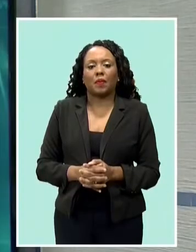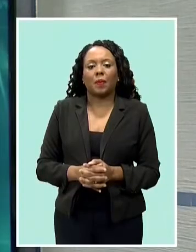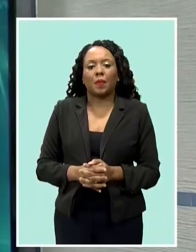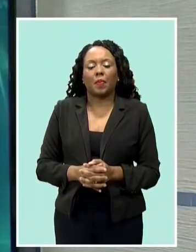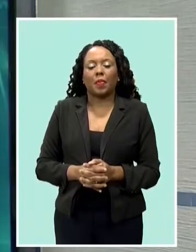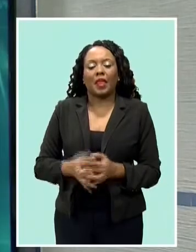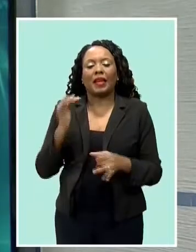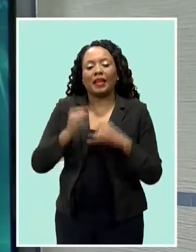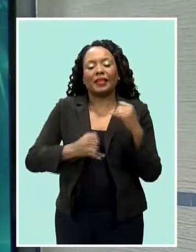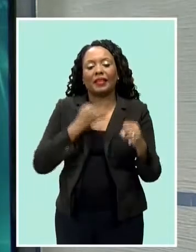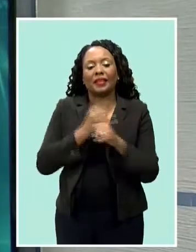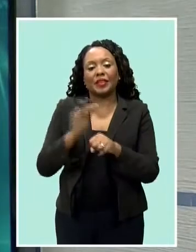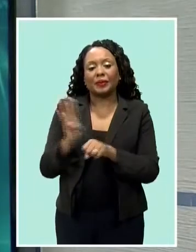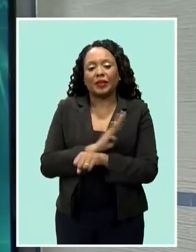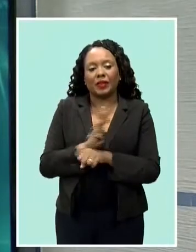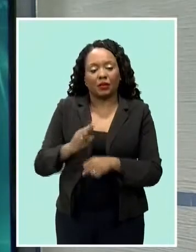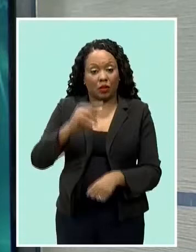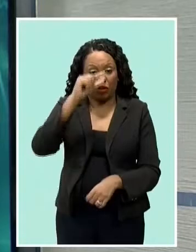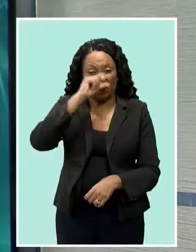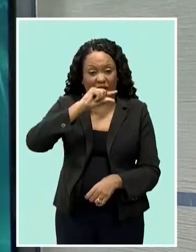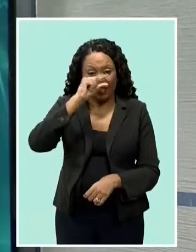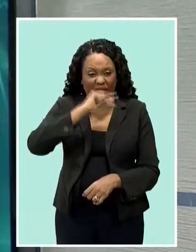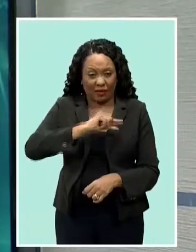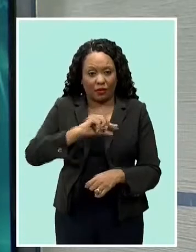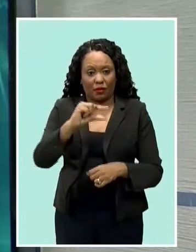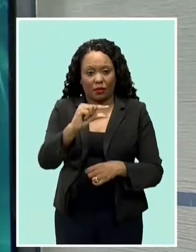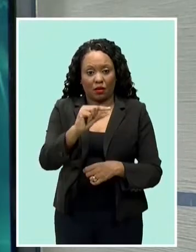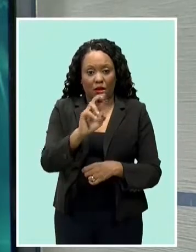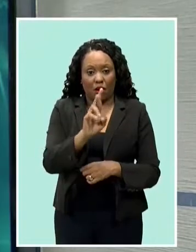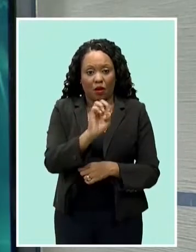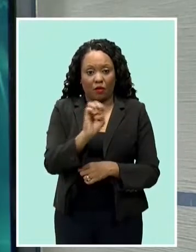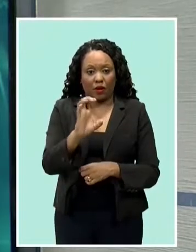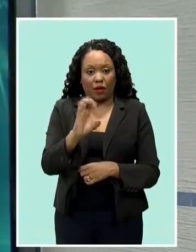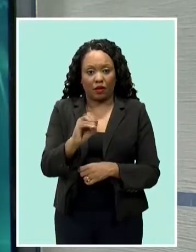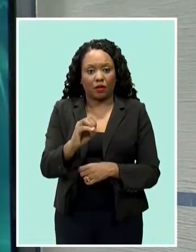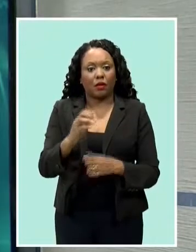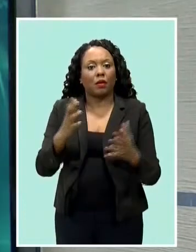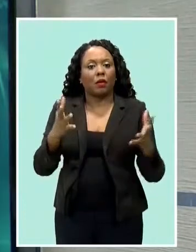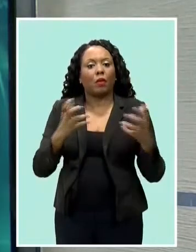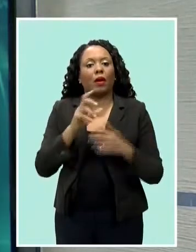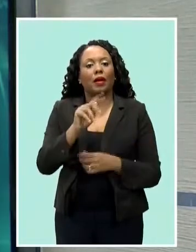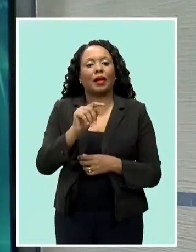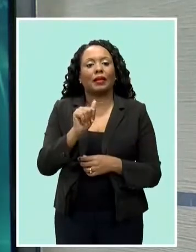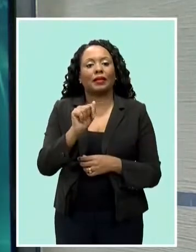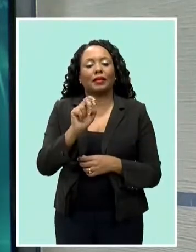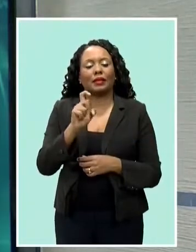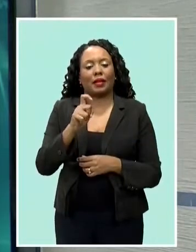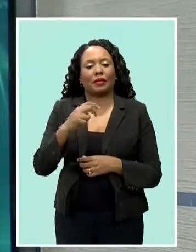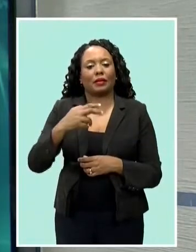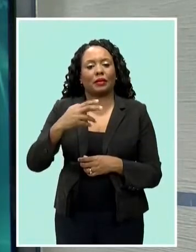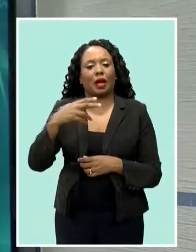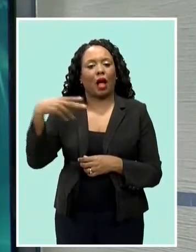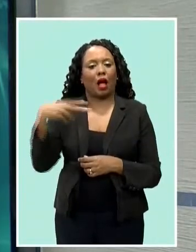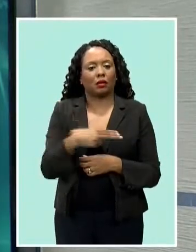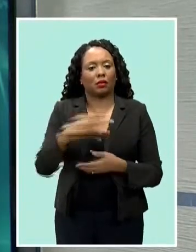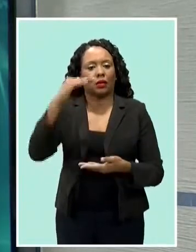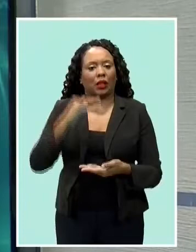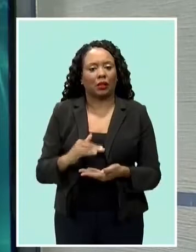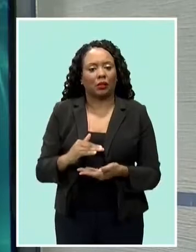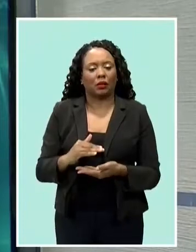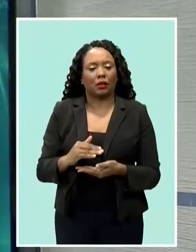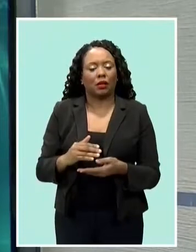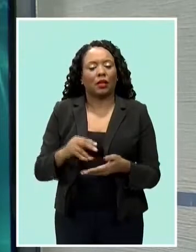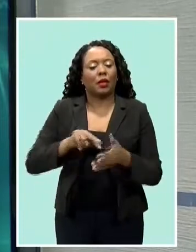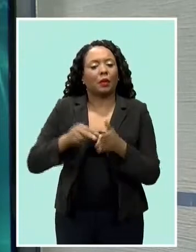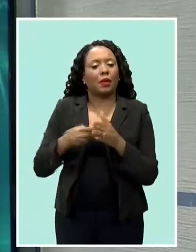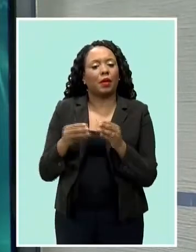In international business in Greece, the new government there is proposing tax cuts, saying it will create more jobs and bring an end to the continuing